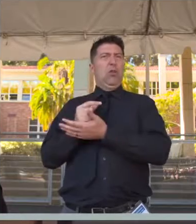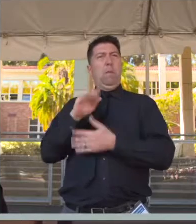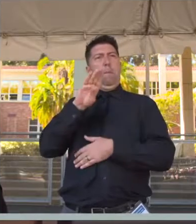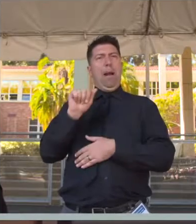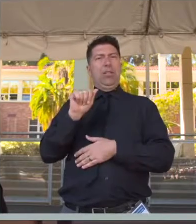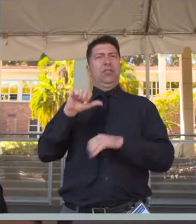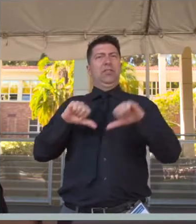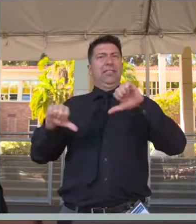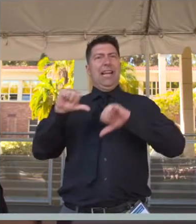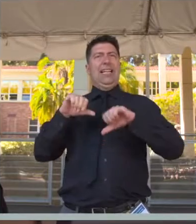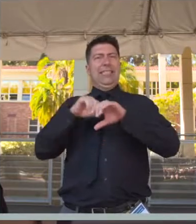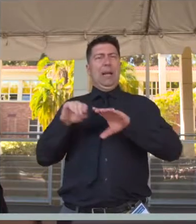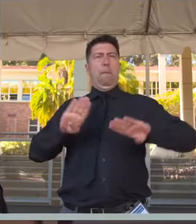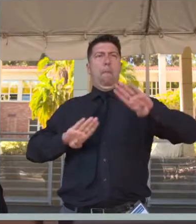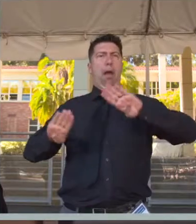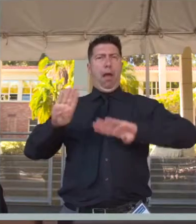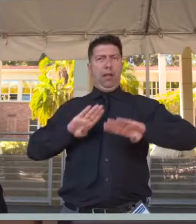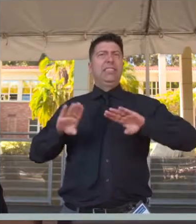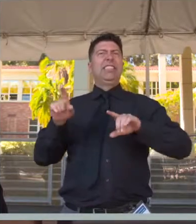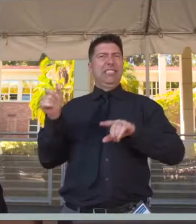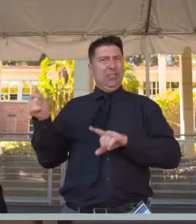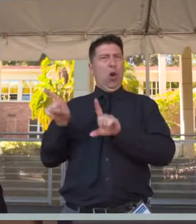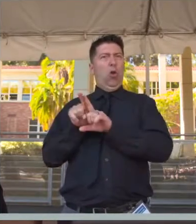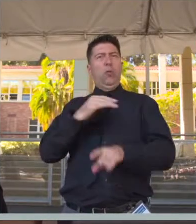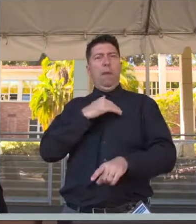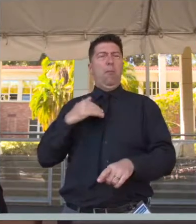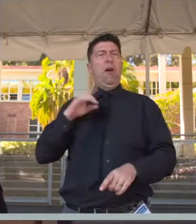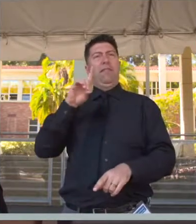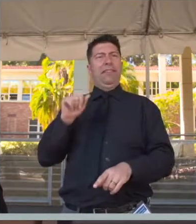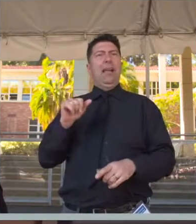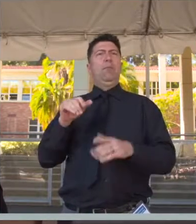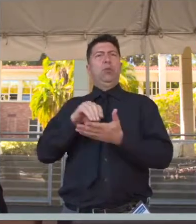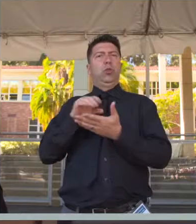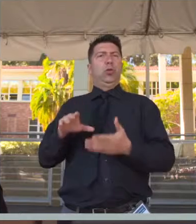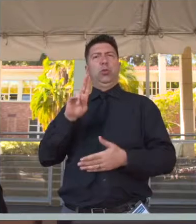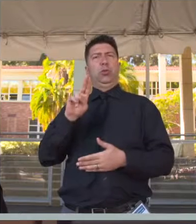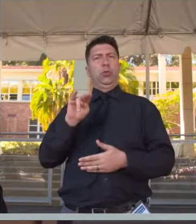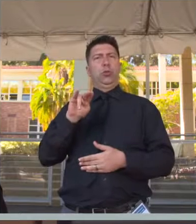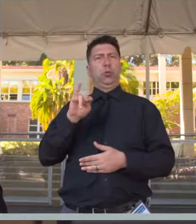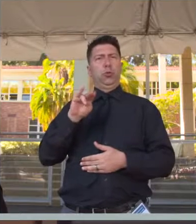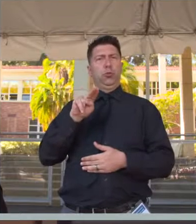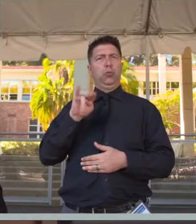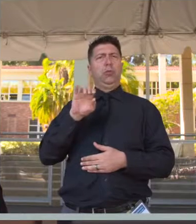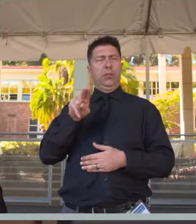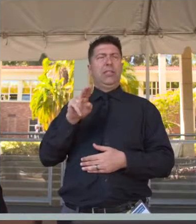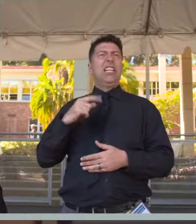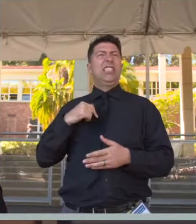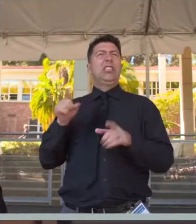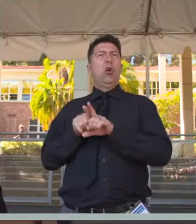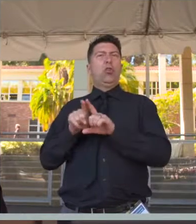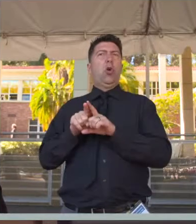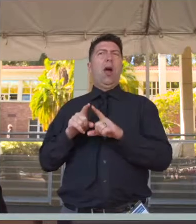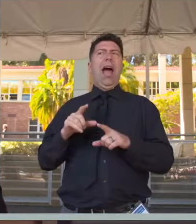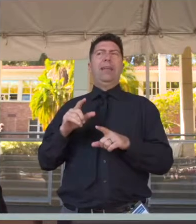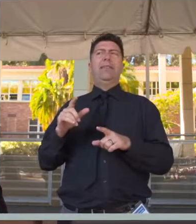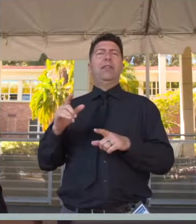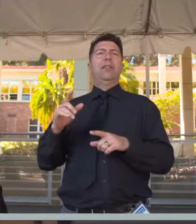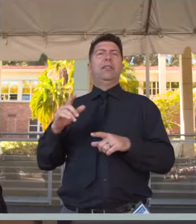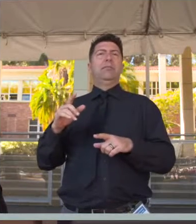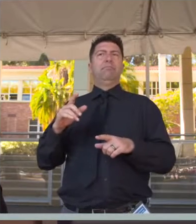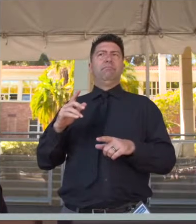Bachelor of Science in Biology, and she was a member of the Disabled Student Union. She provided the following audio description so that her